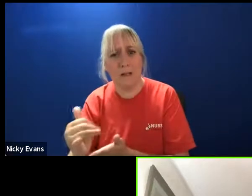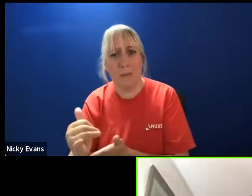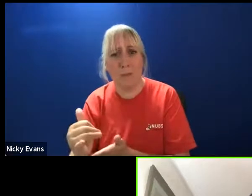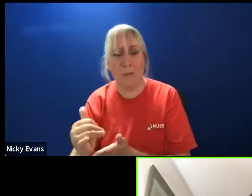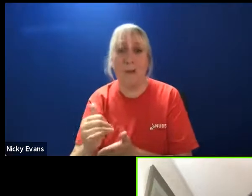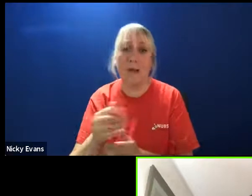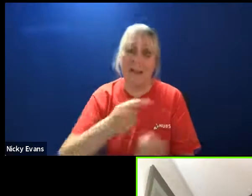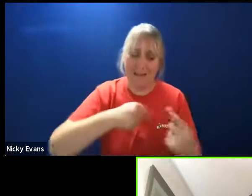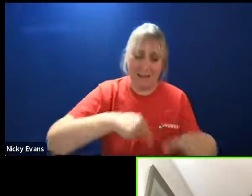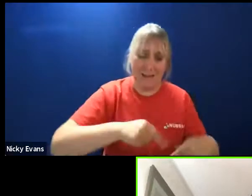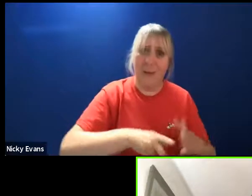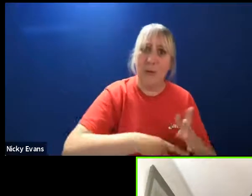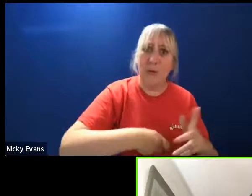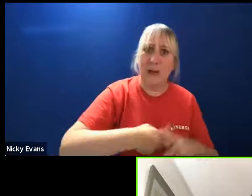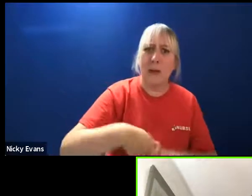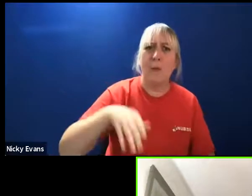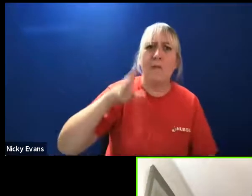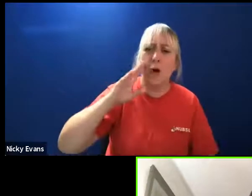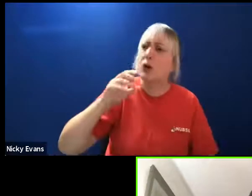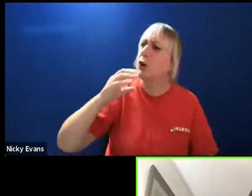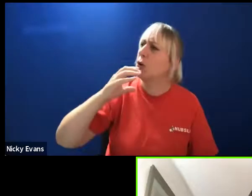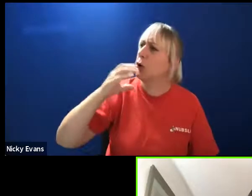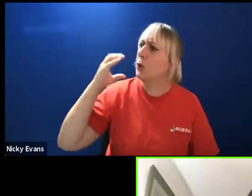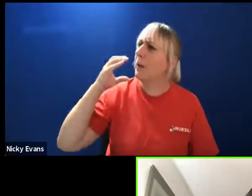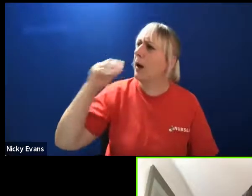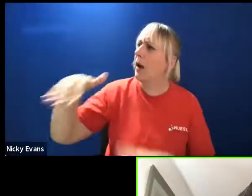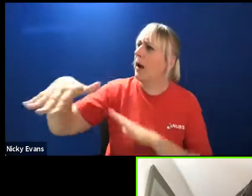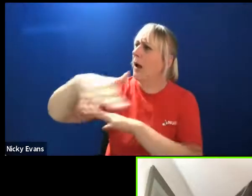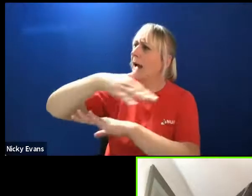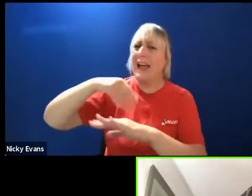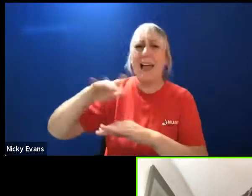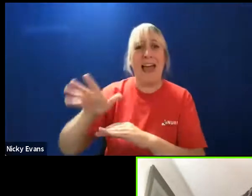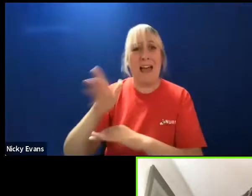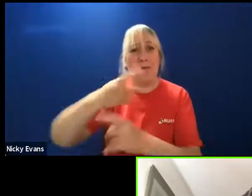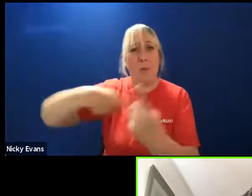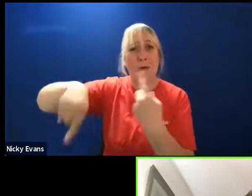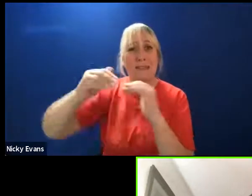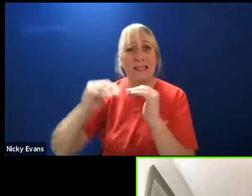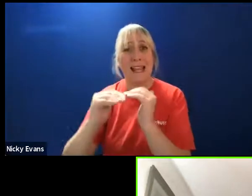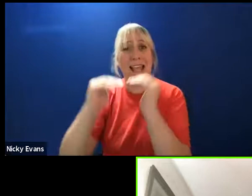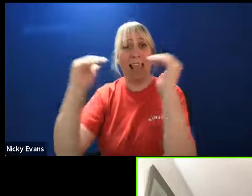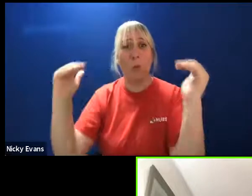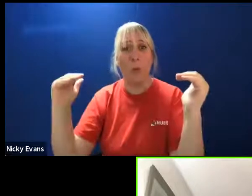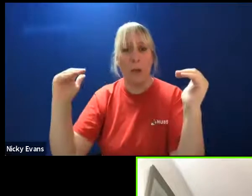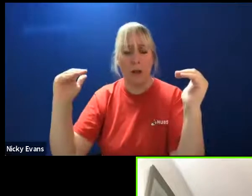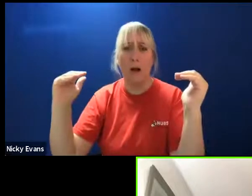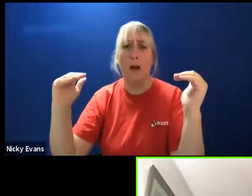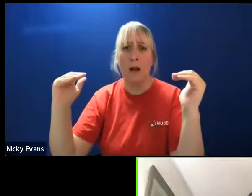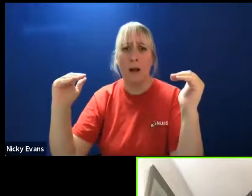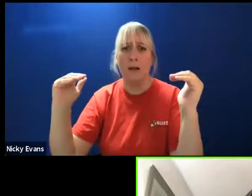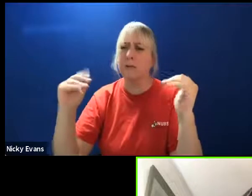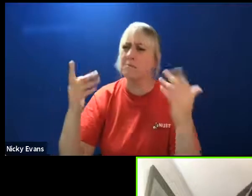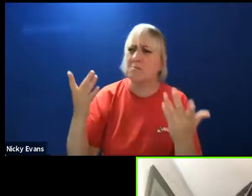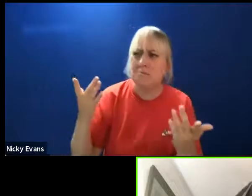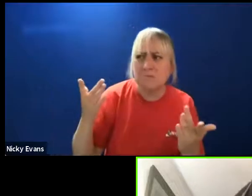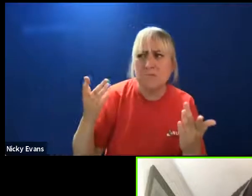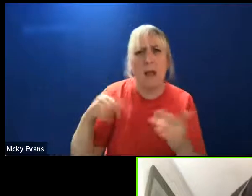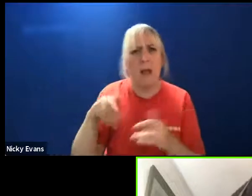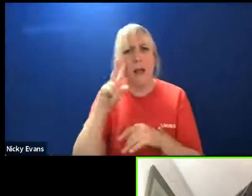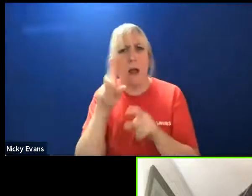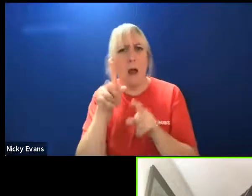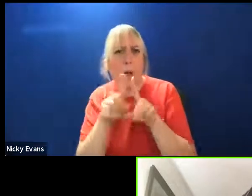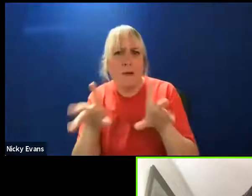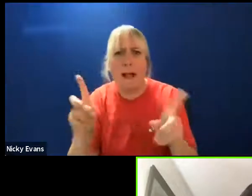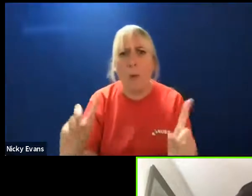being, of people being equal, and that enshrined in law, and that enshrined in everything that everybody does. But what does that actually look like? Is that